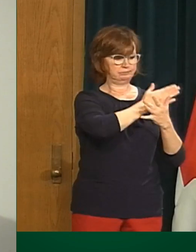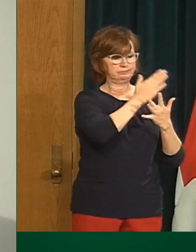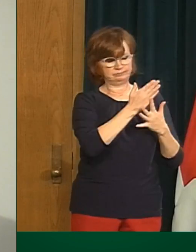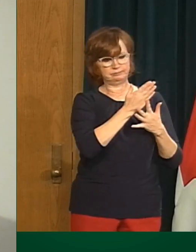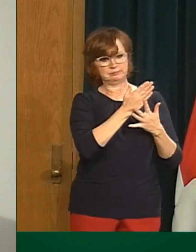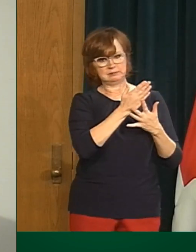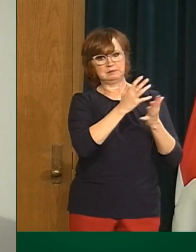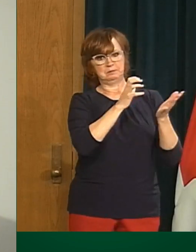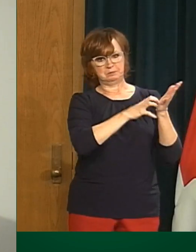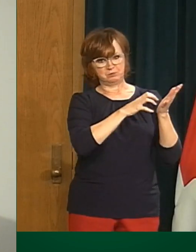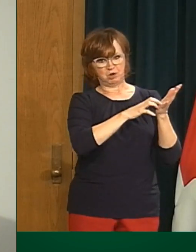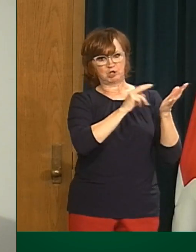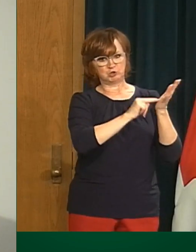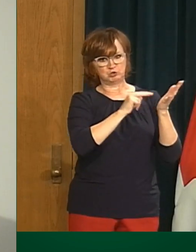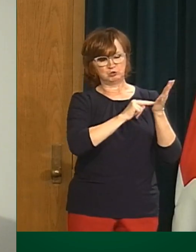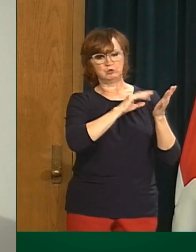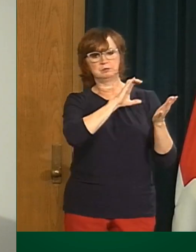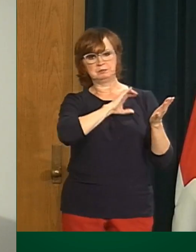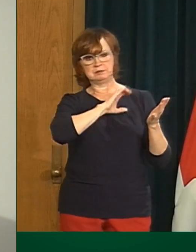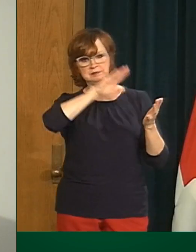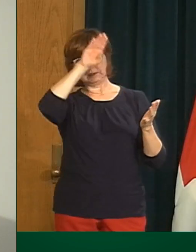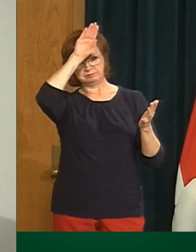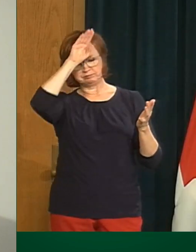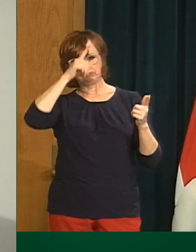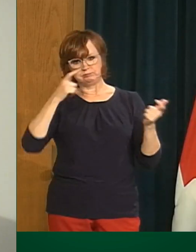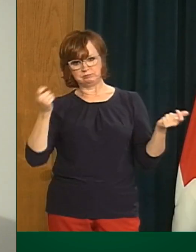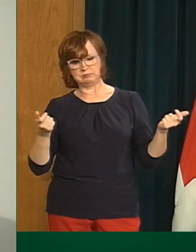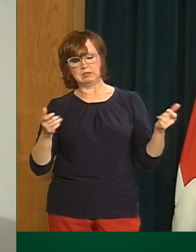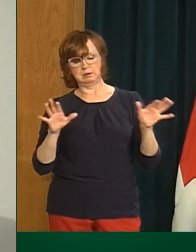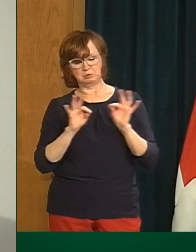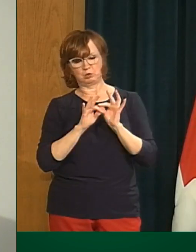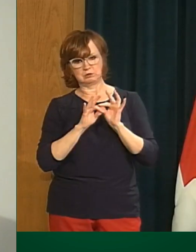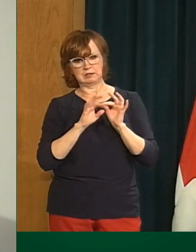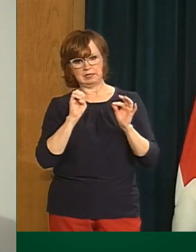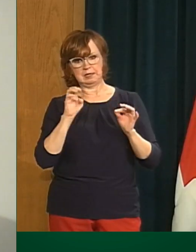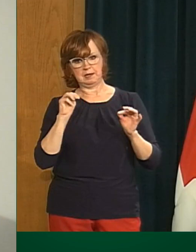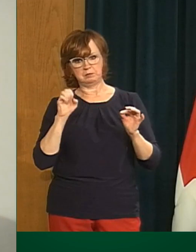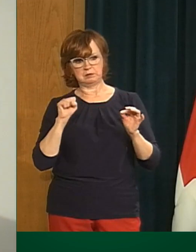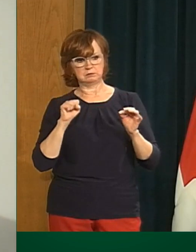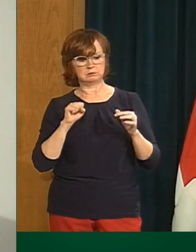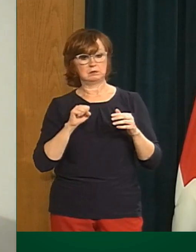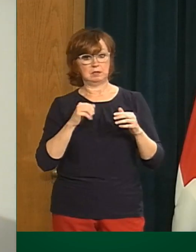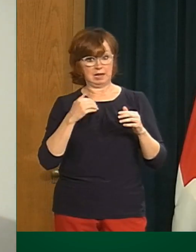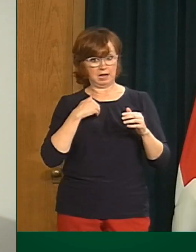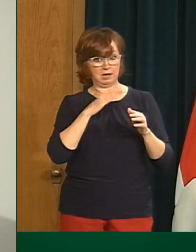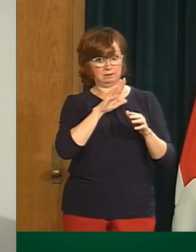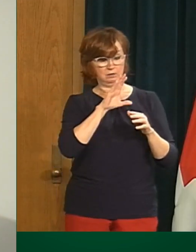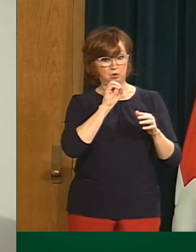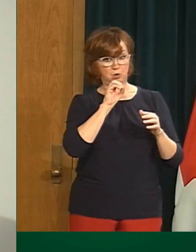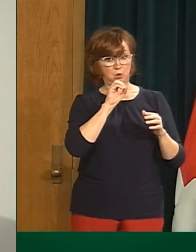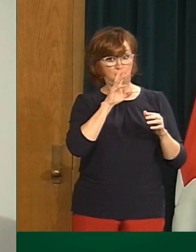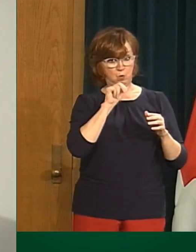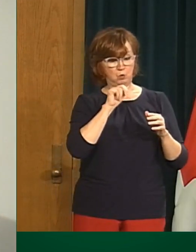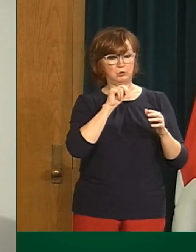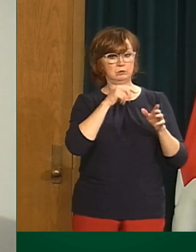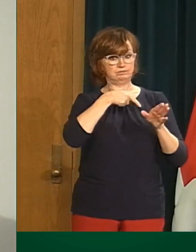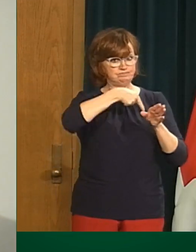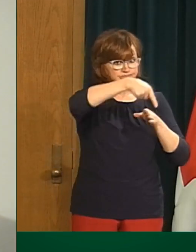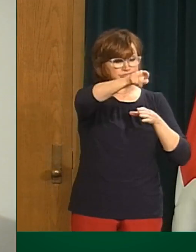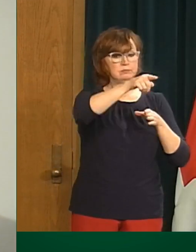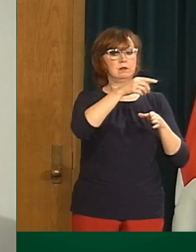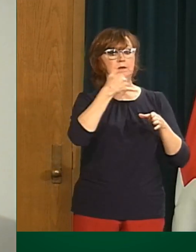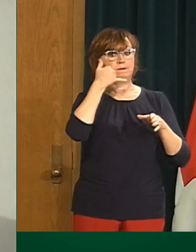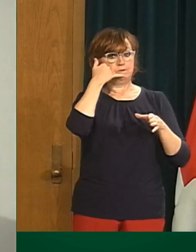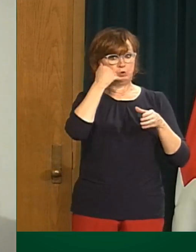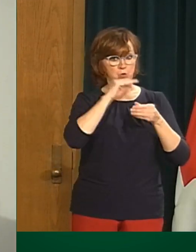responders are recommended to seek testing quickly, and there's a dedicated OHS line for them, healthcare and others, to